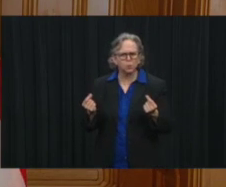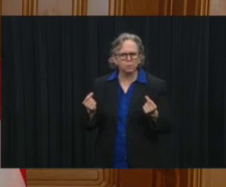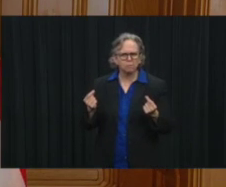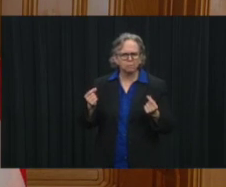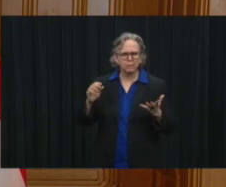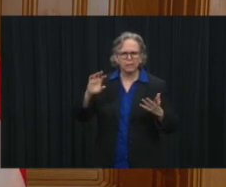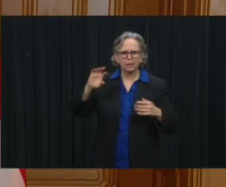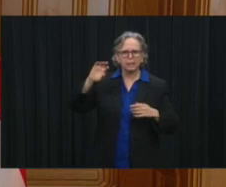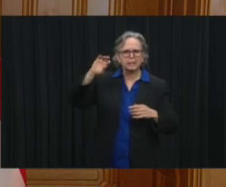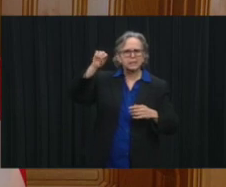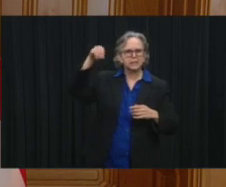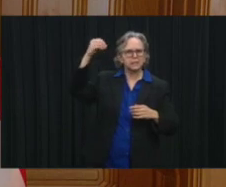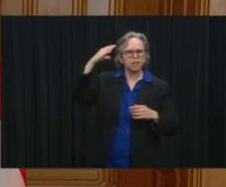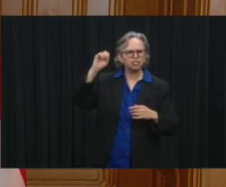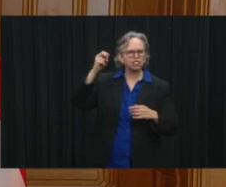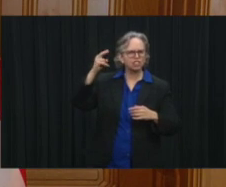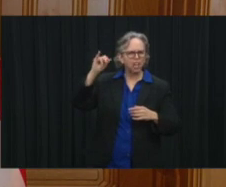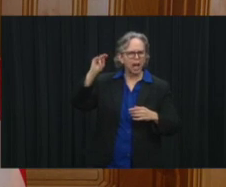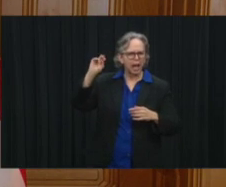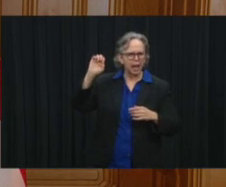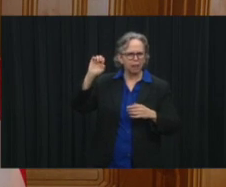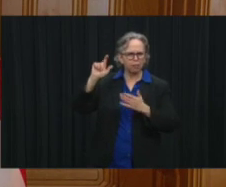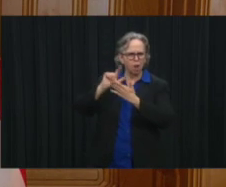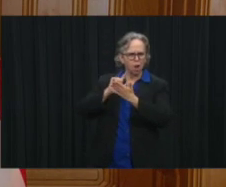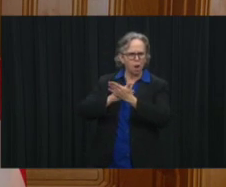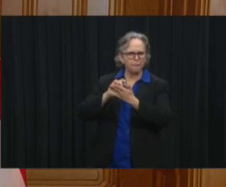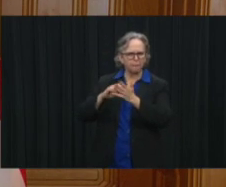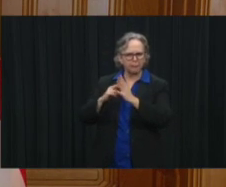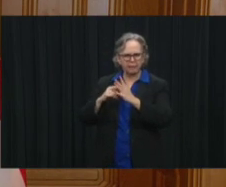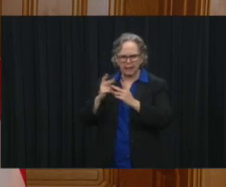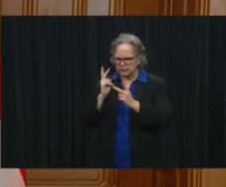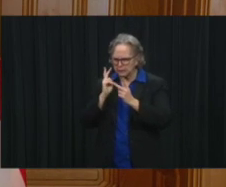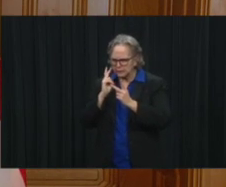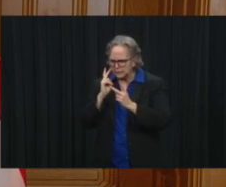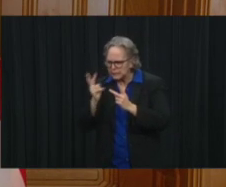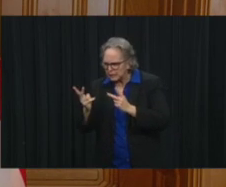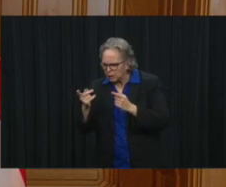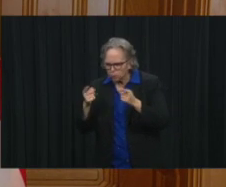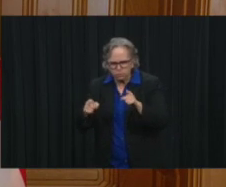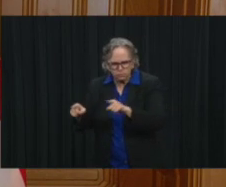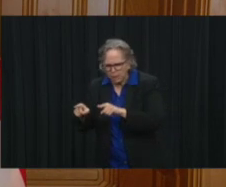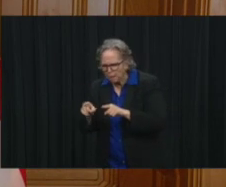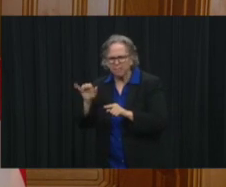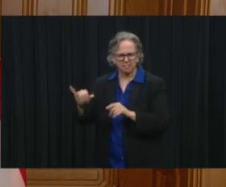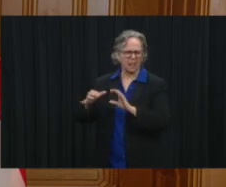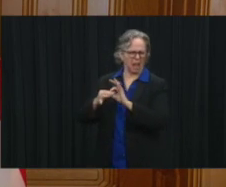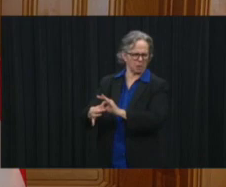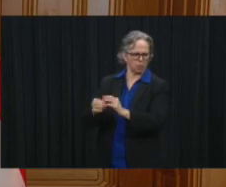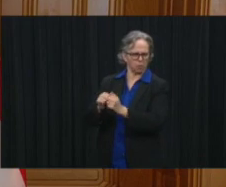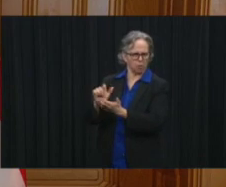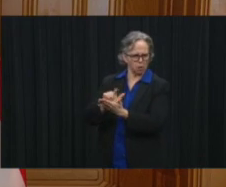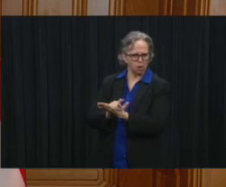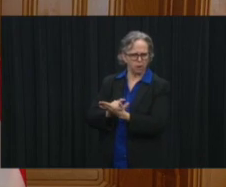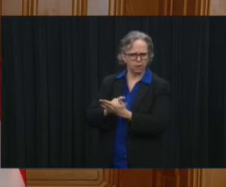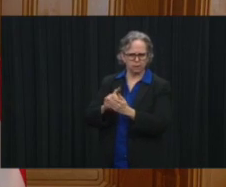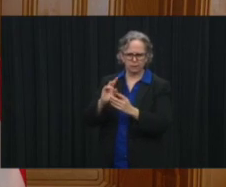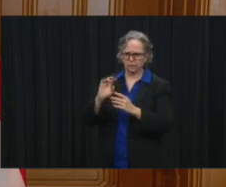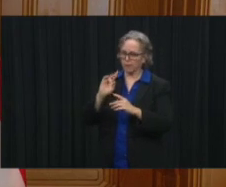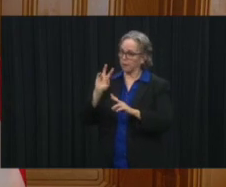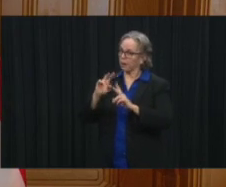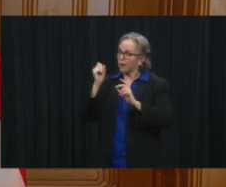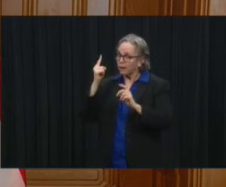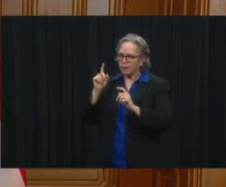doing. And so what this bill does is makes it very specific that they can do virtual